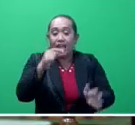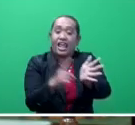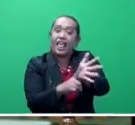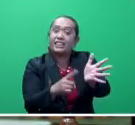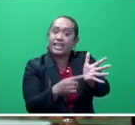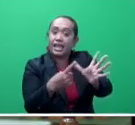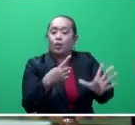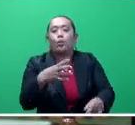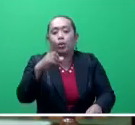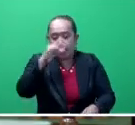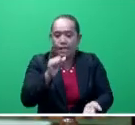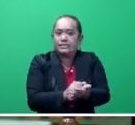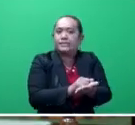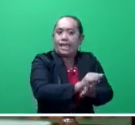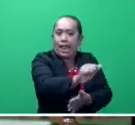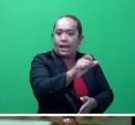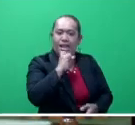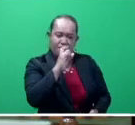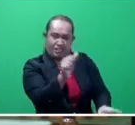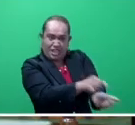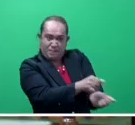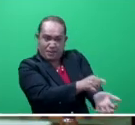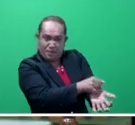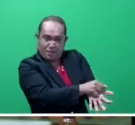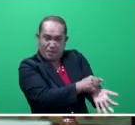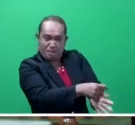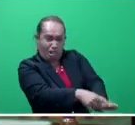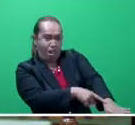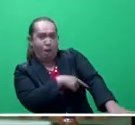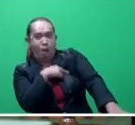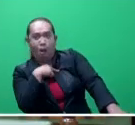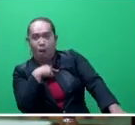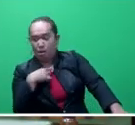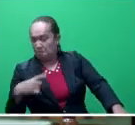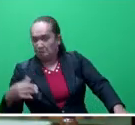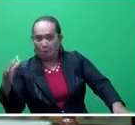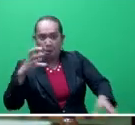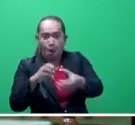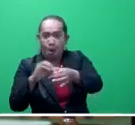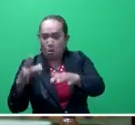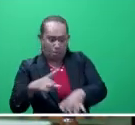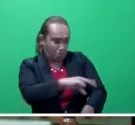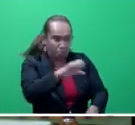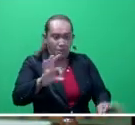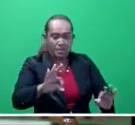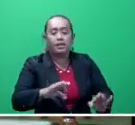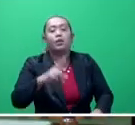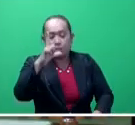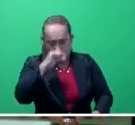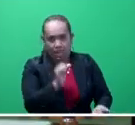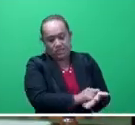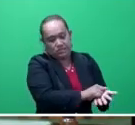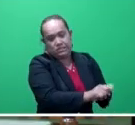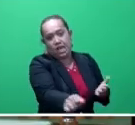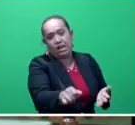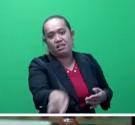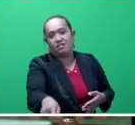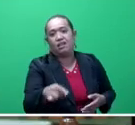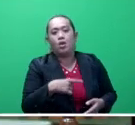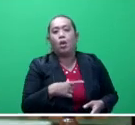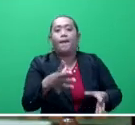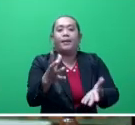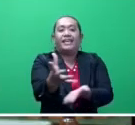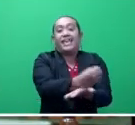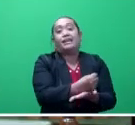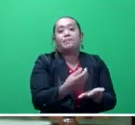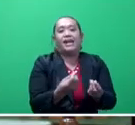conviction. Illegal taxis and minibuses are a significant problem on our roads right now, as they do not adhere to the same safety and